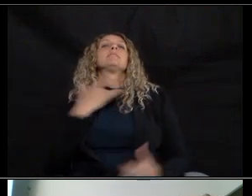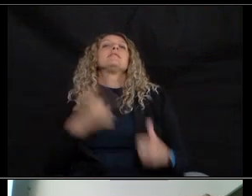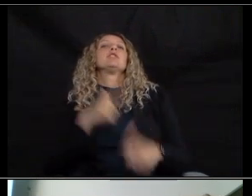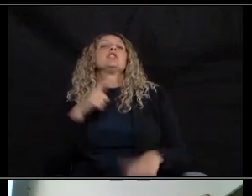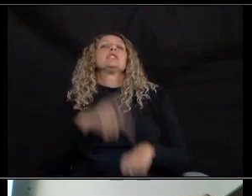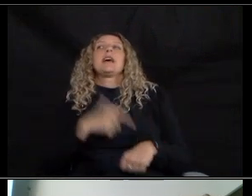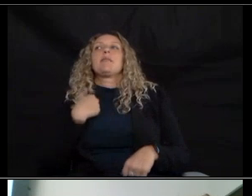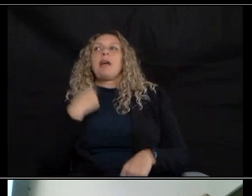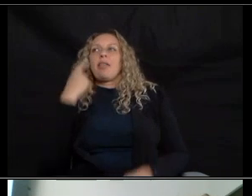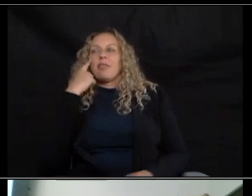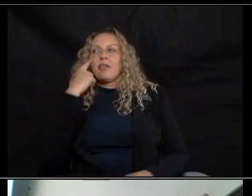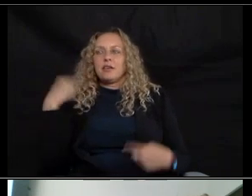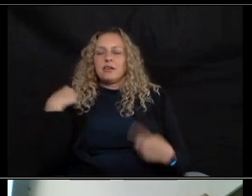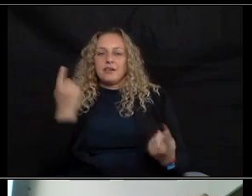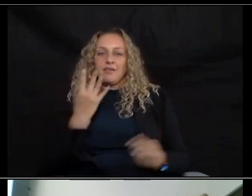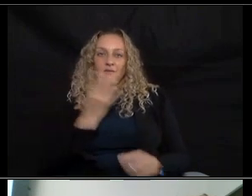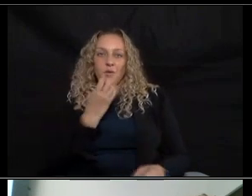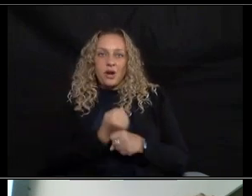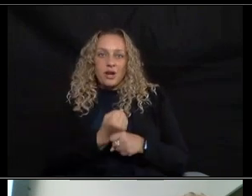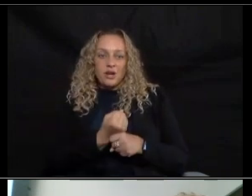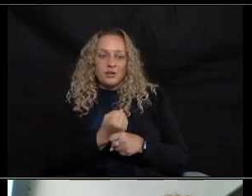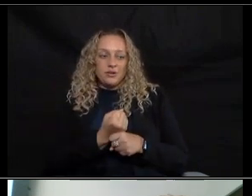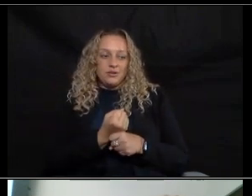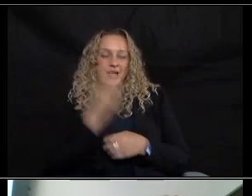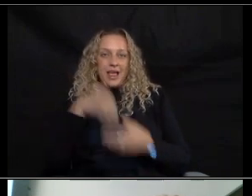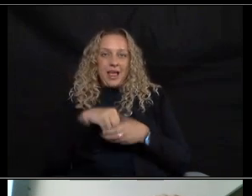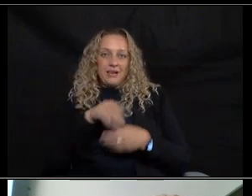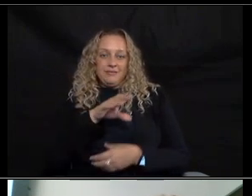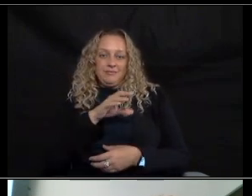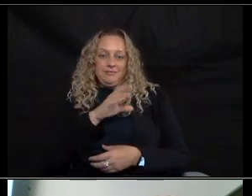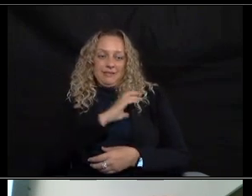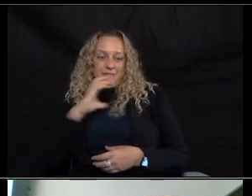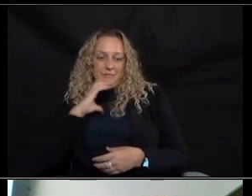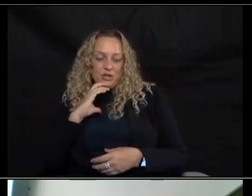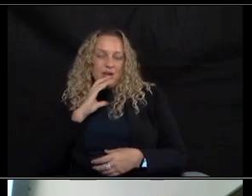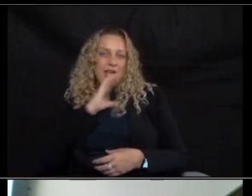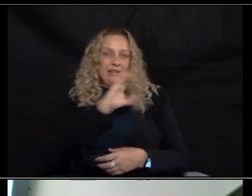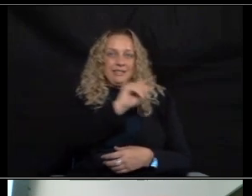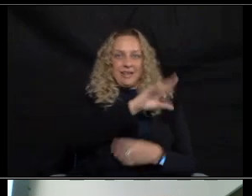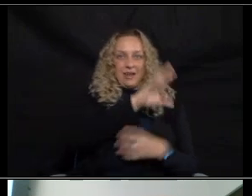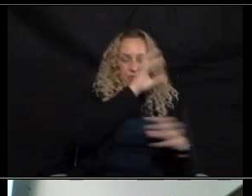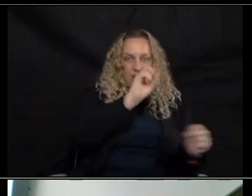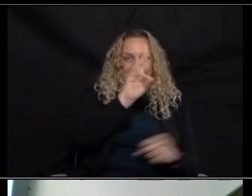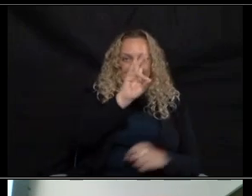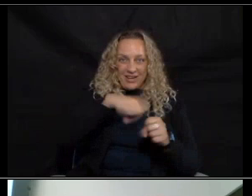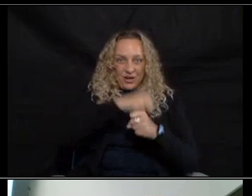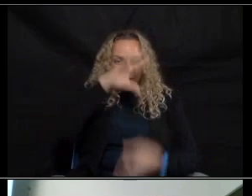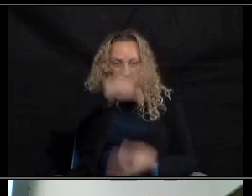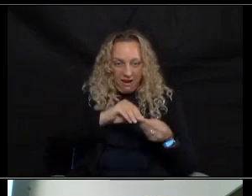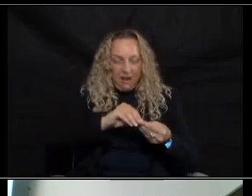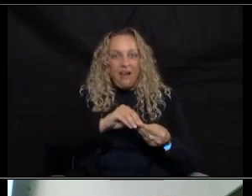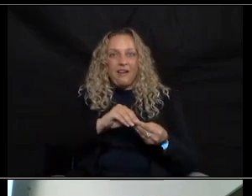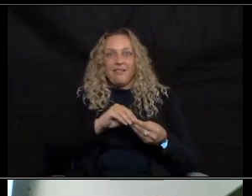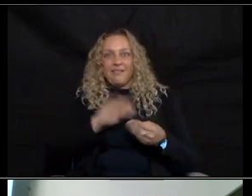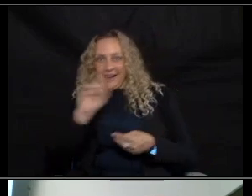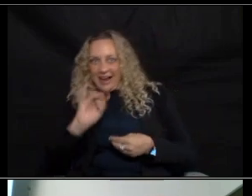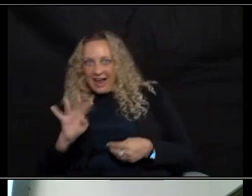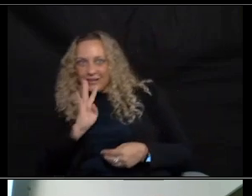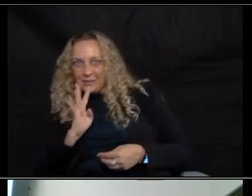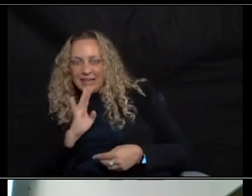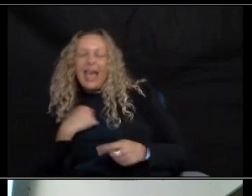think in 4 years of being on this commission and 3 years of being the CTA president, 7 years of elected office, and I've